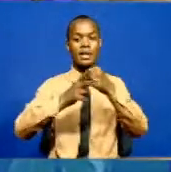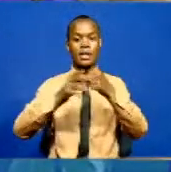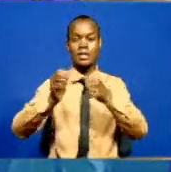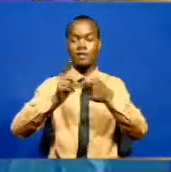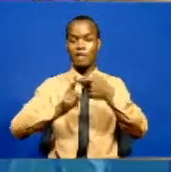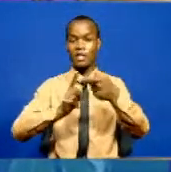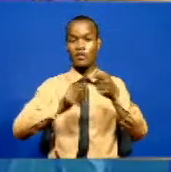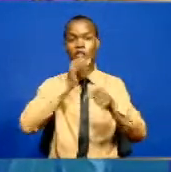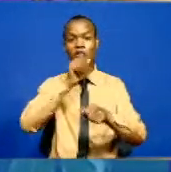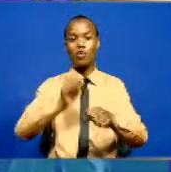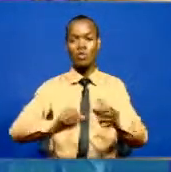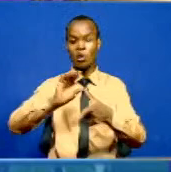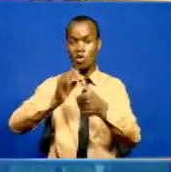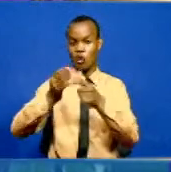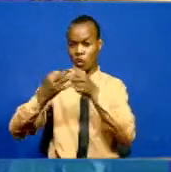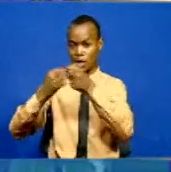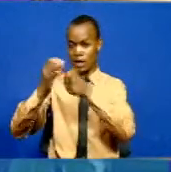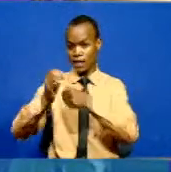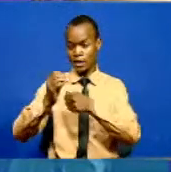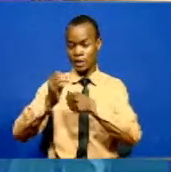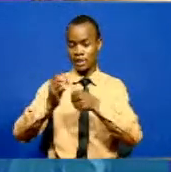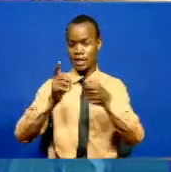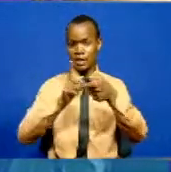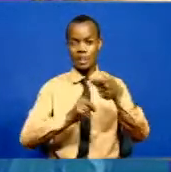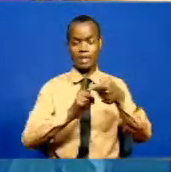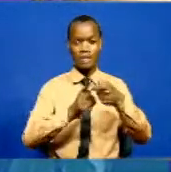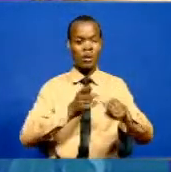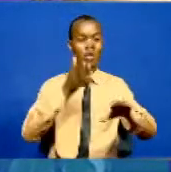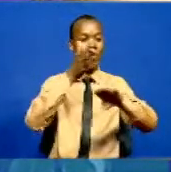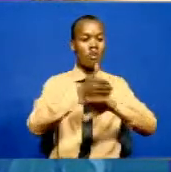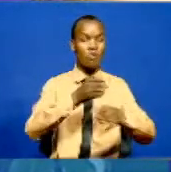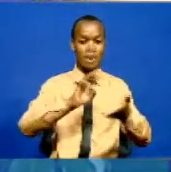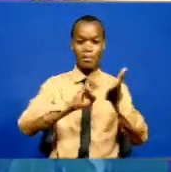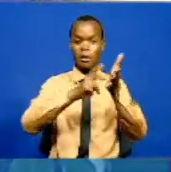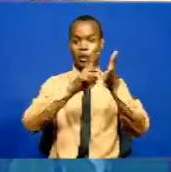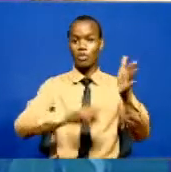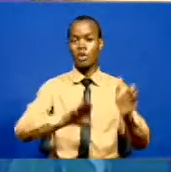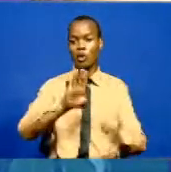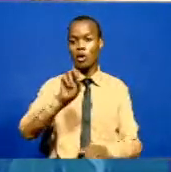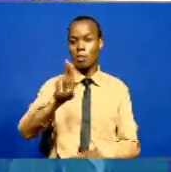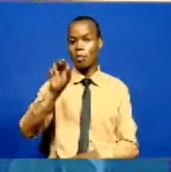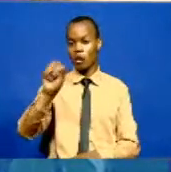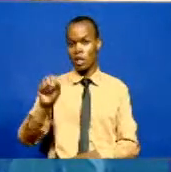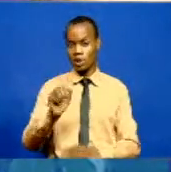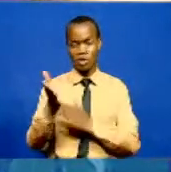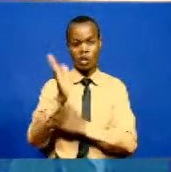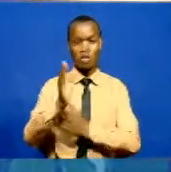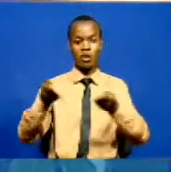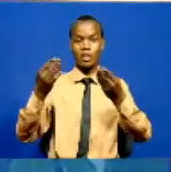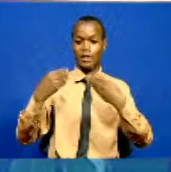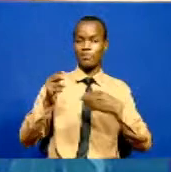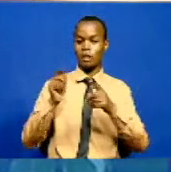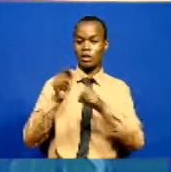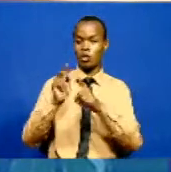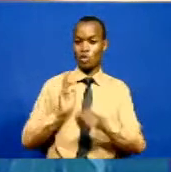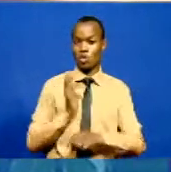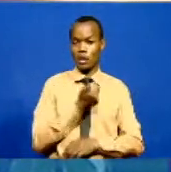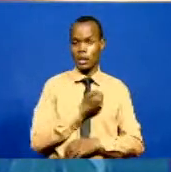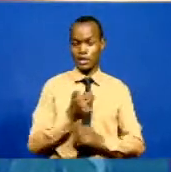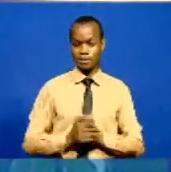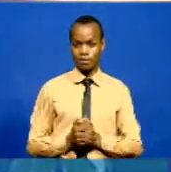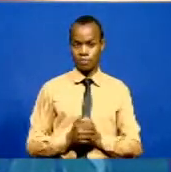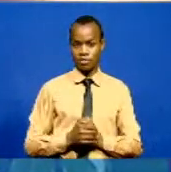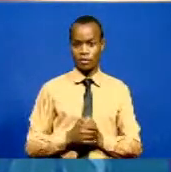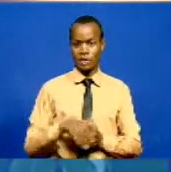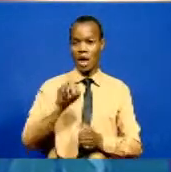old or 80 years old. Beyond that, it is a bonus that God has given us. Amze, he was nearing 90 years of